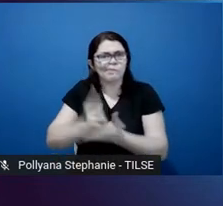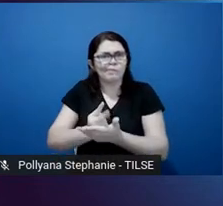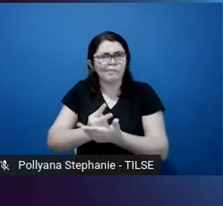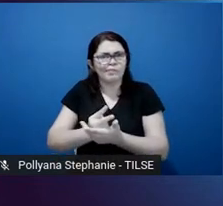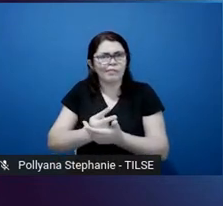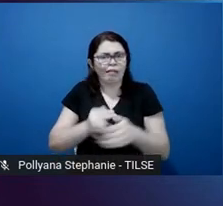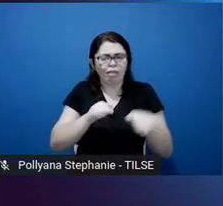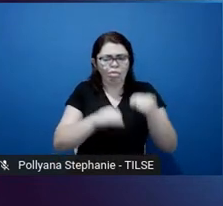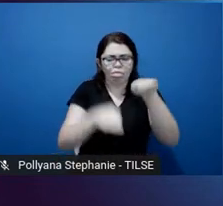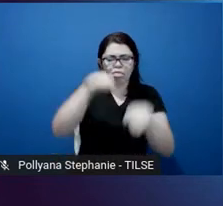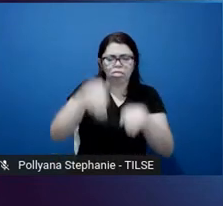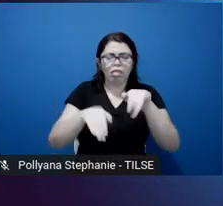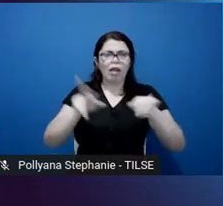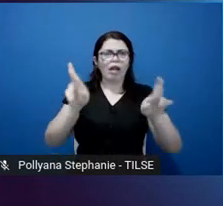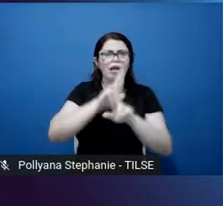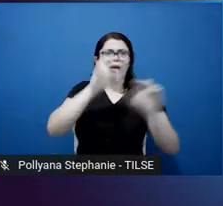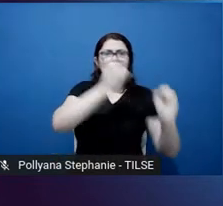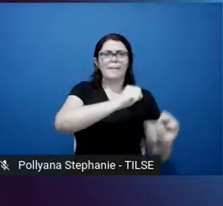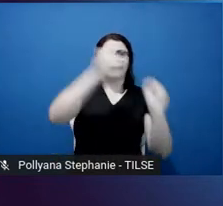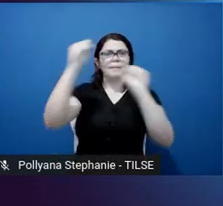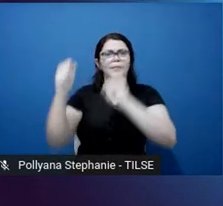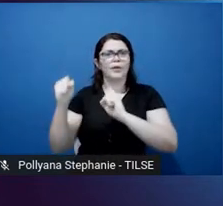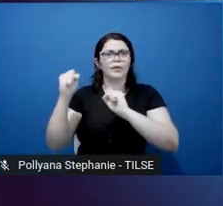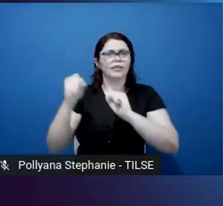of power through